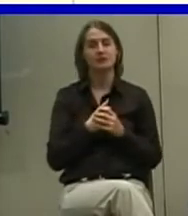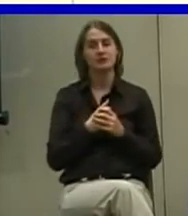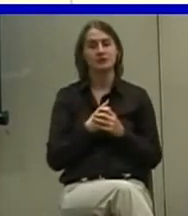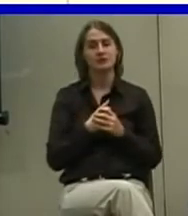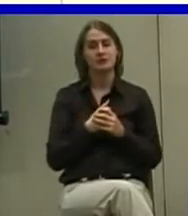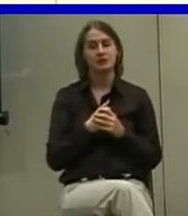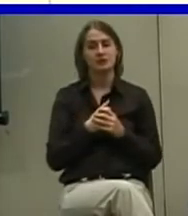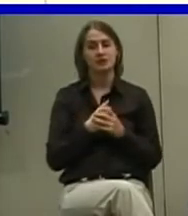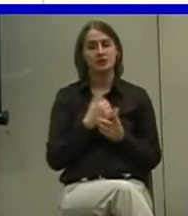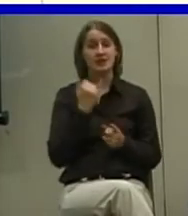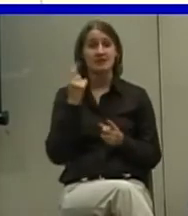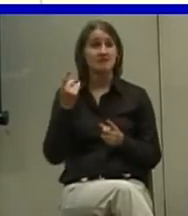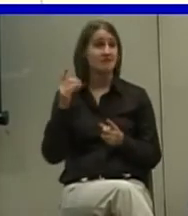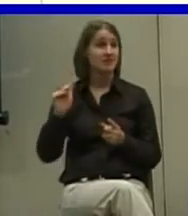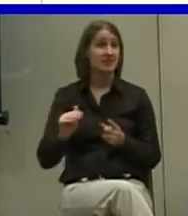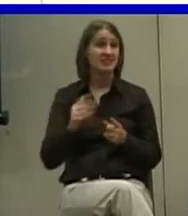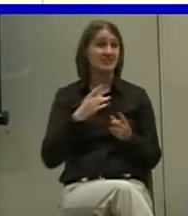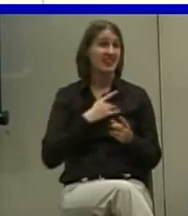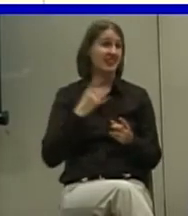really doesn't like to do things?